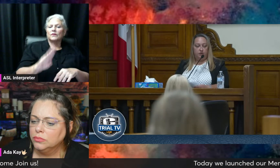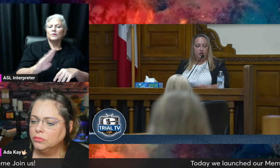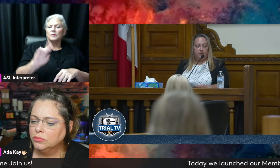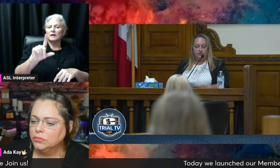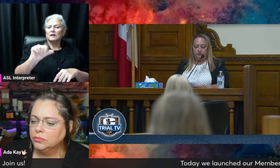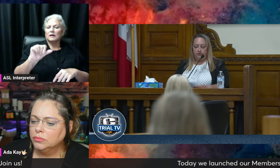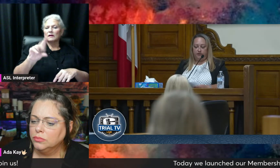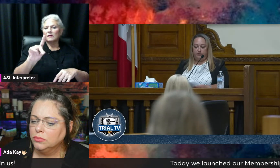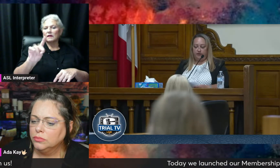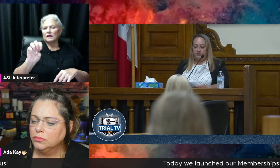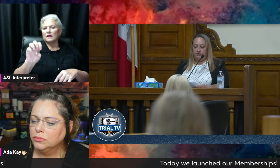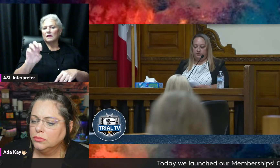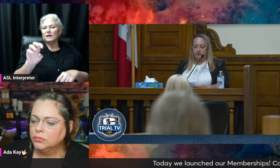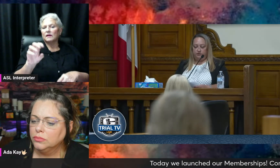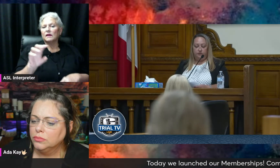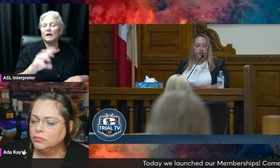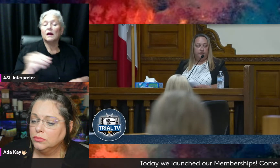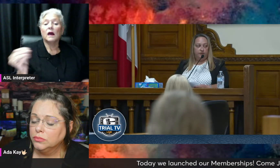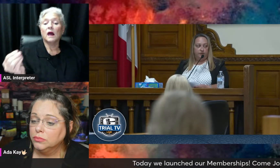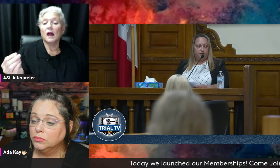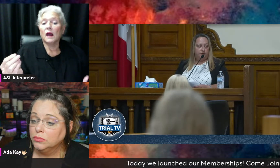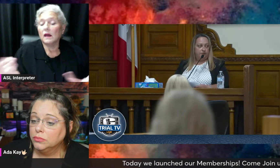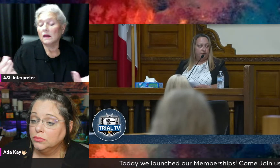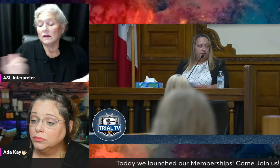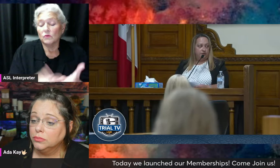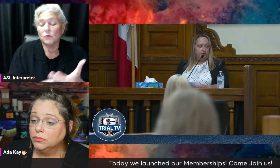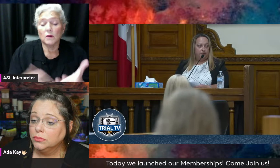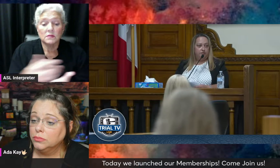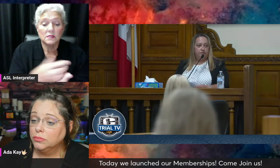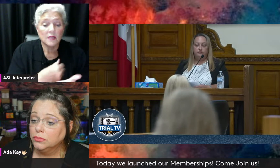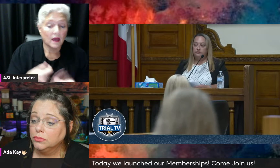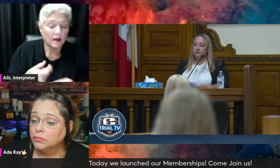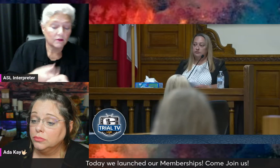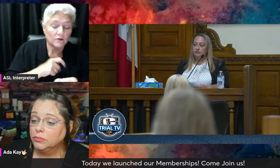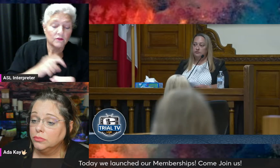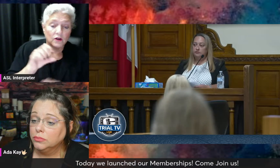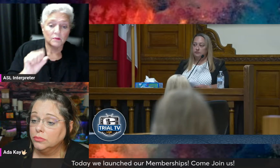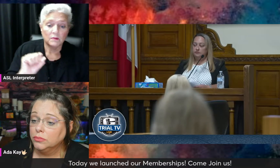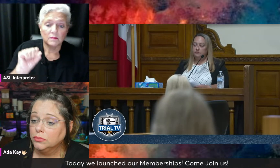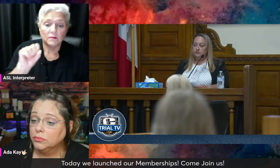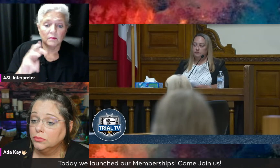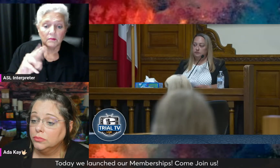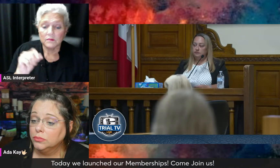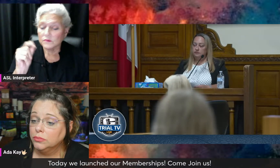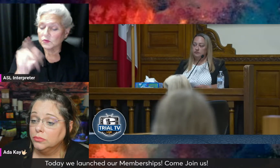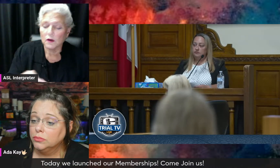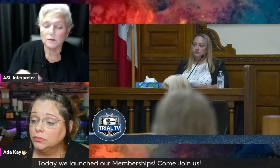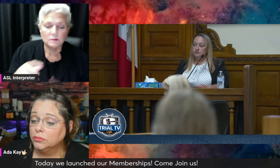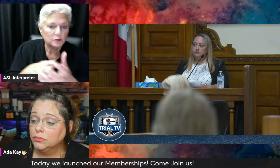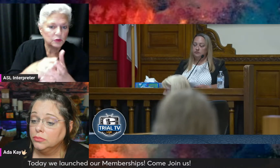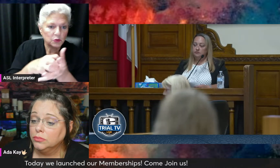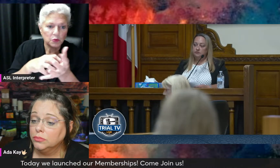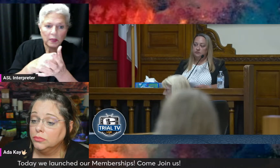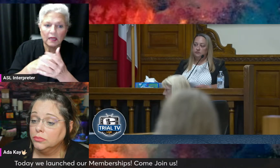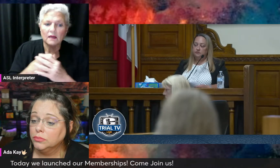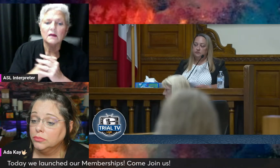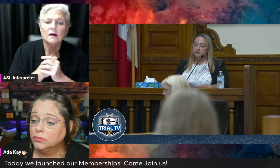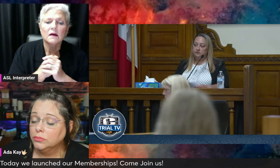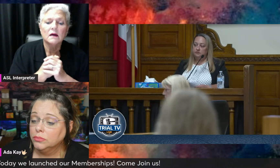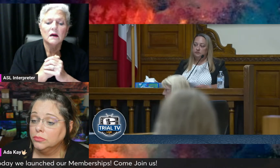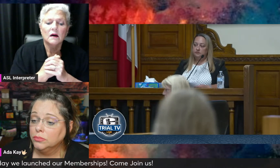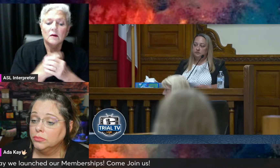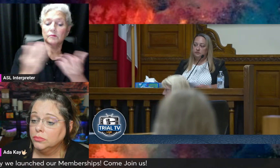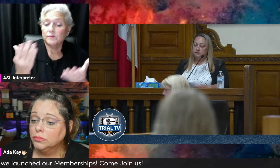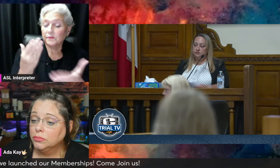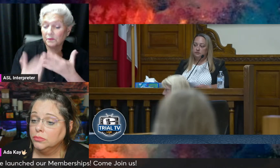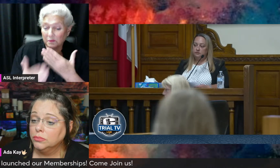from swabs of the blade of the hatchet were too weak for conclusive interpretation. Could that be that there may have been blood